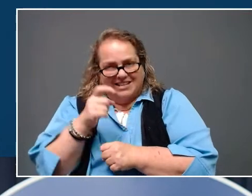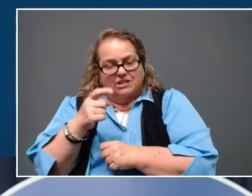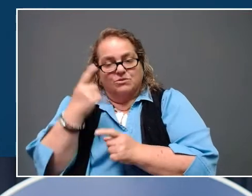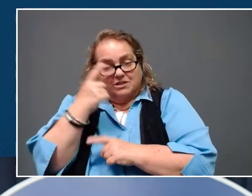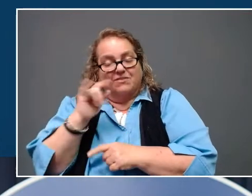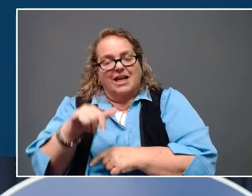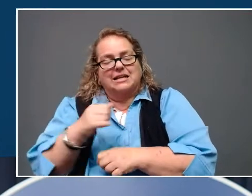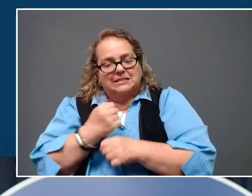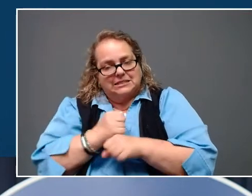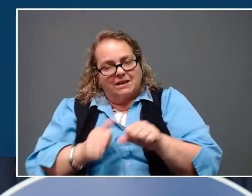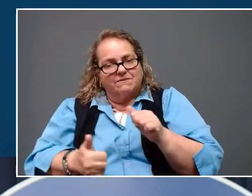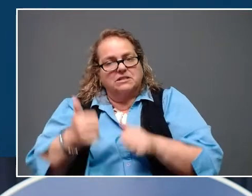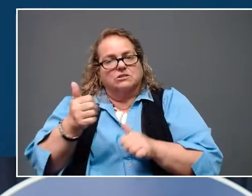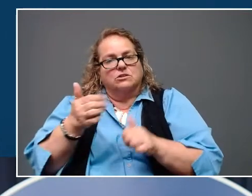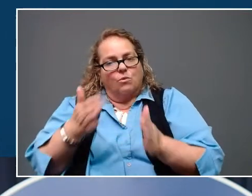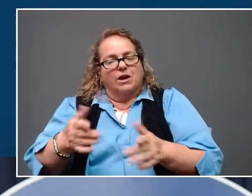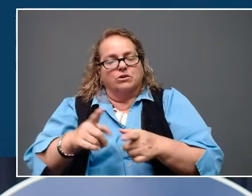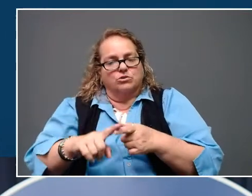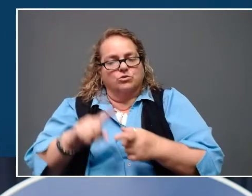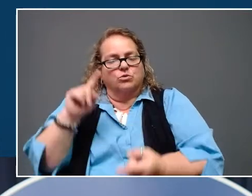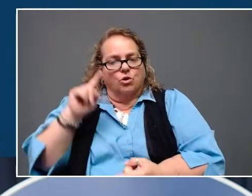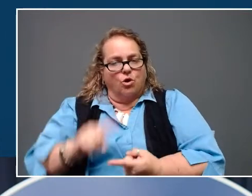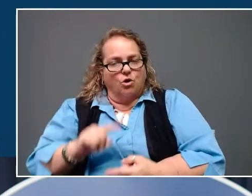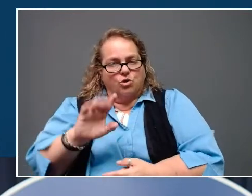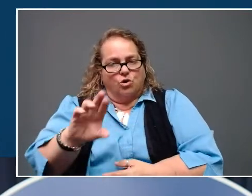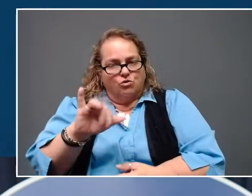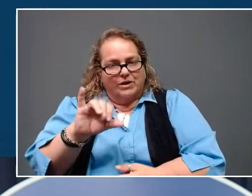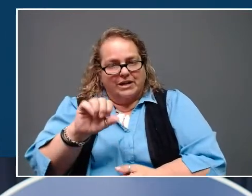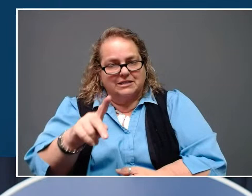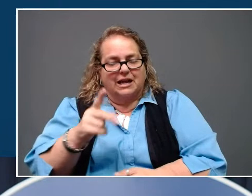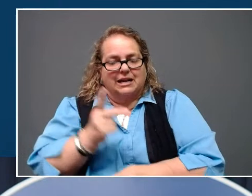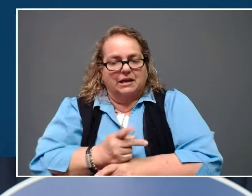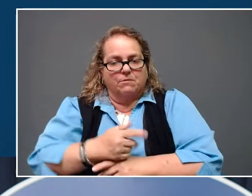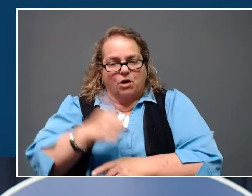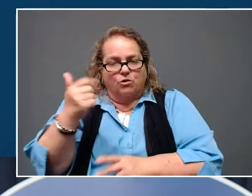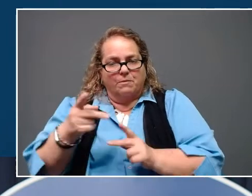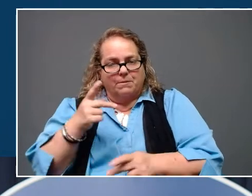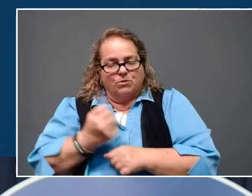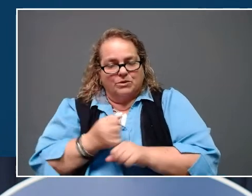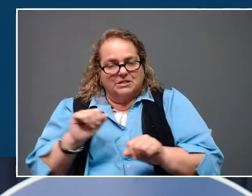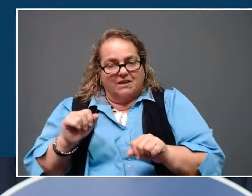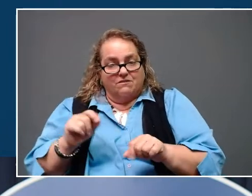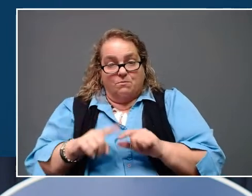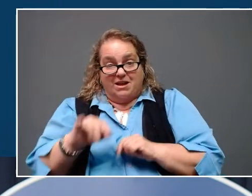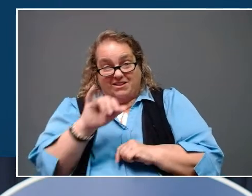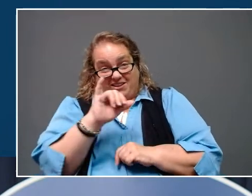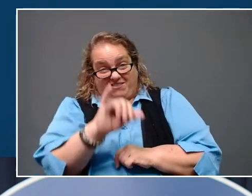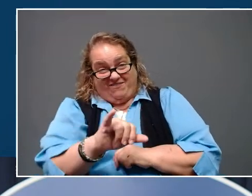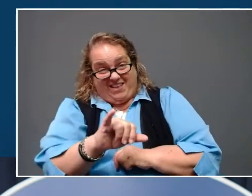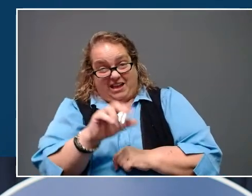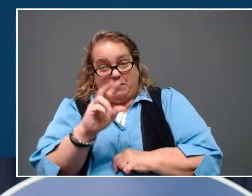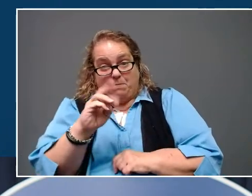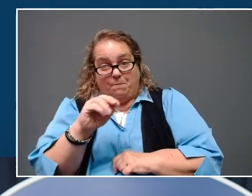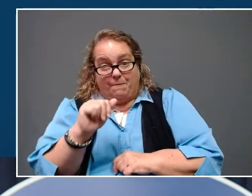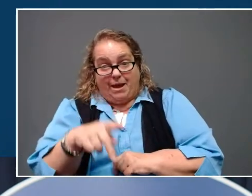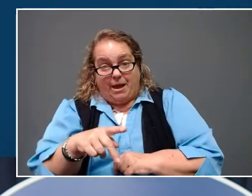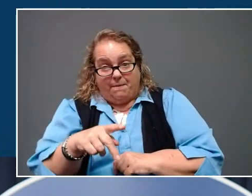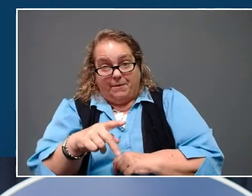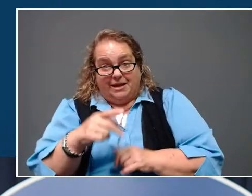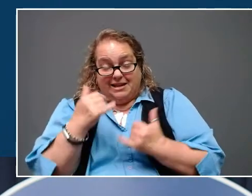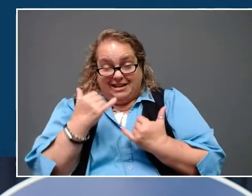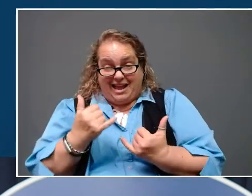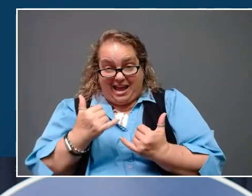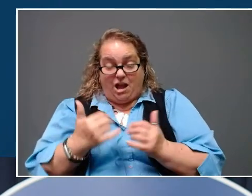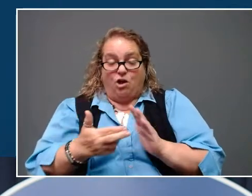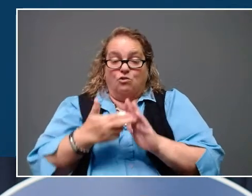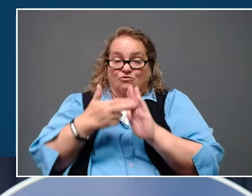way to lower your risk and keep yourself and others around you safe. But this composite map now reflects